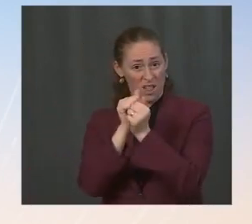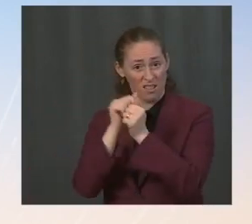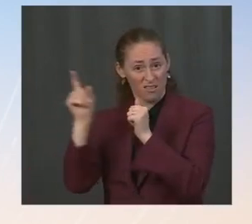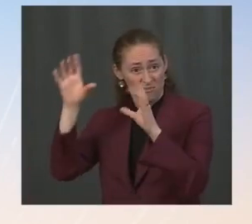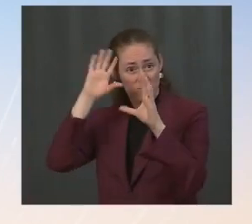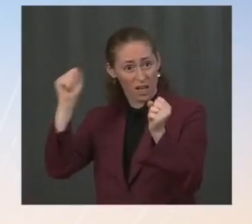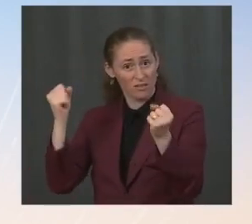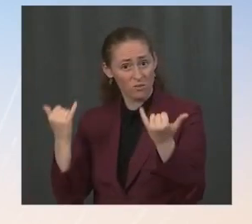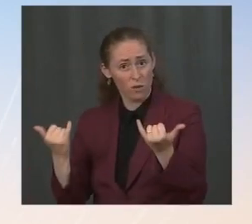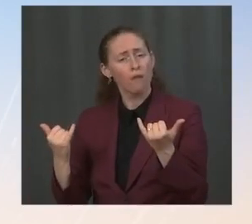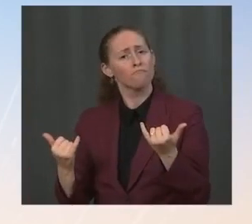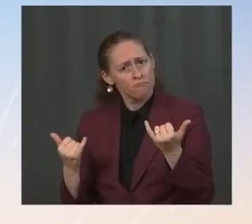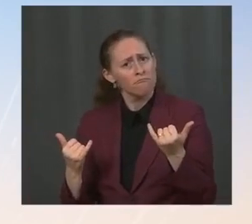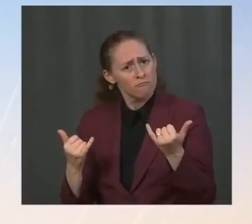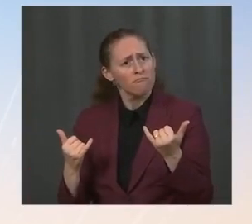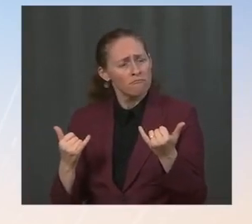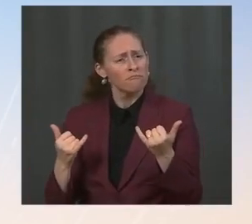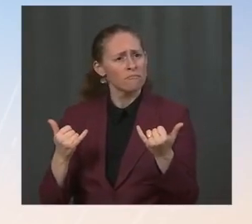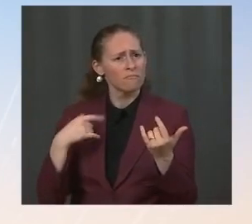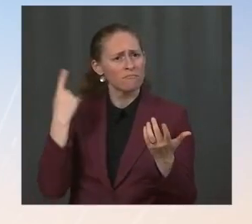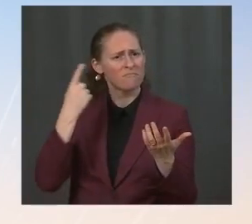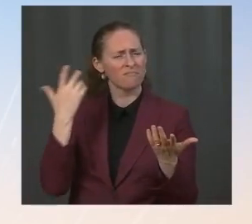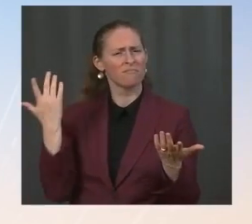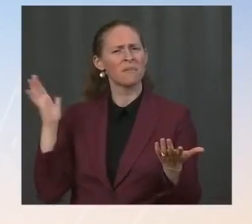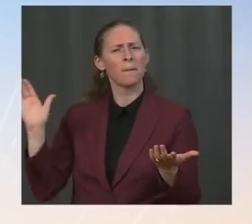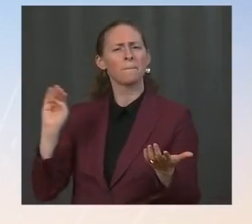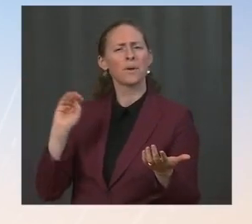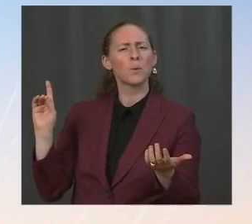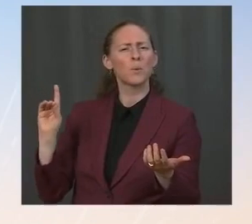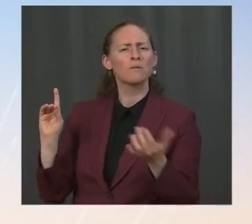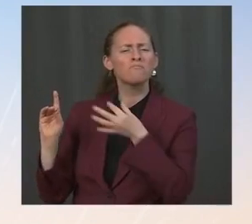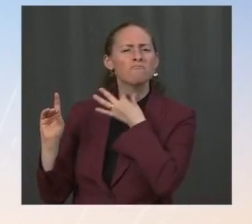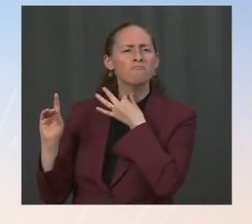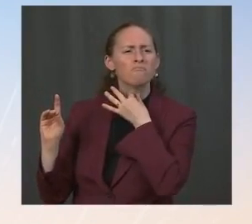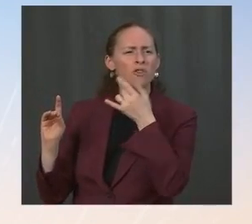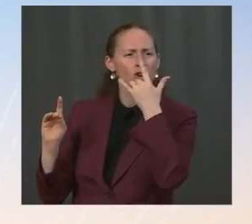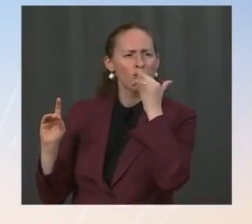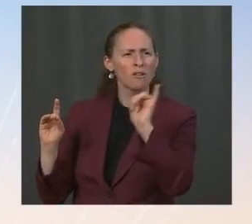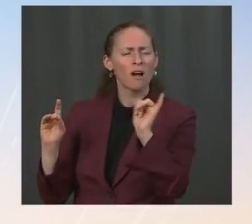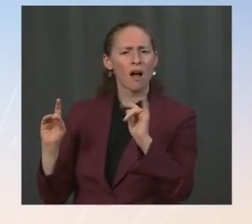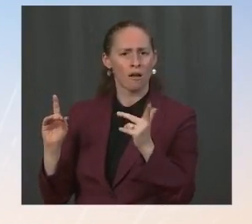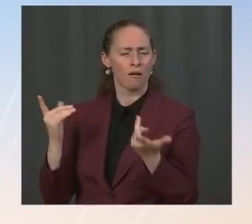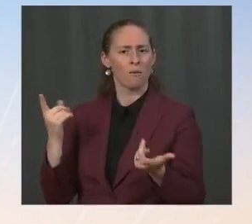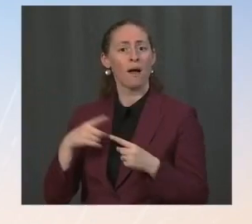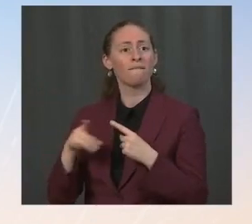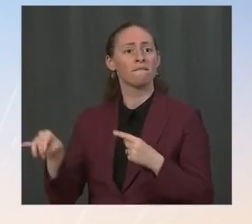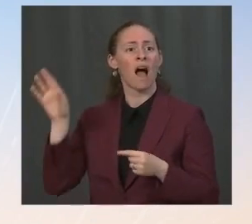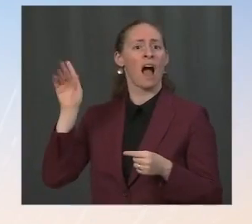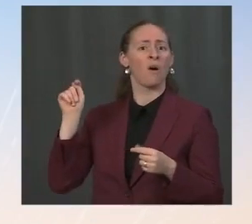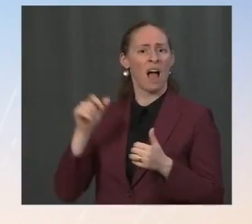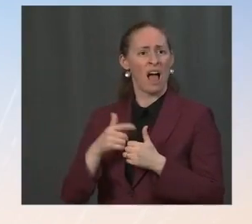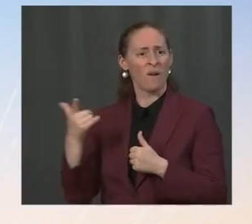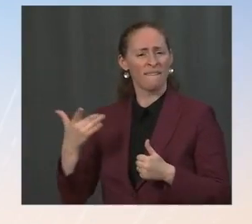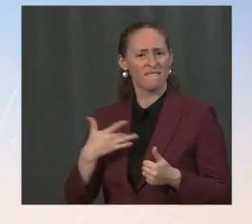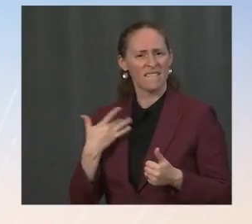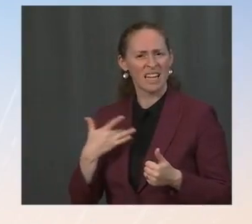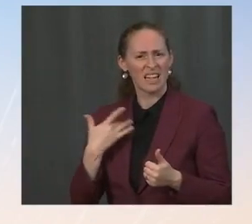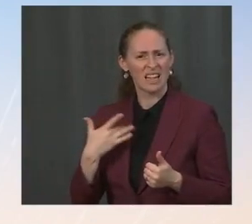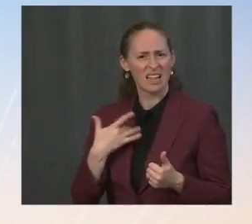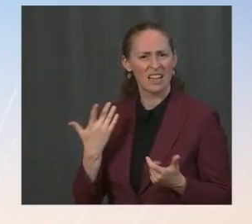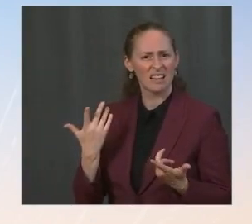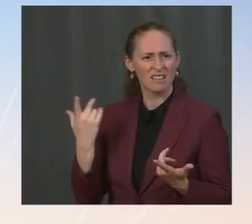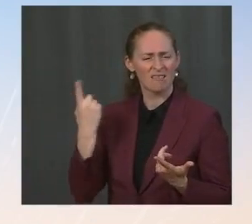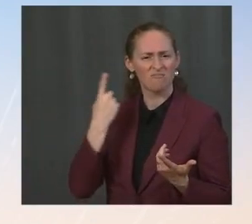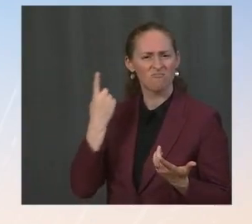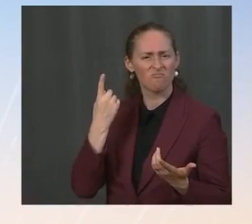how was he? How was his mood? How was he in dealing with with the incoming information? How was he in asking